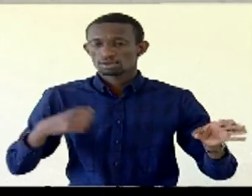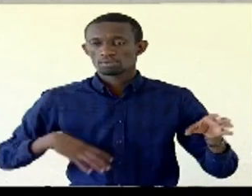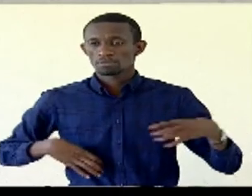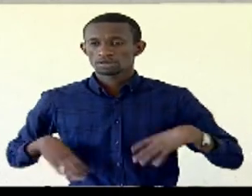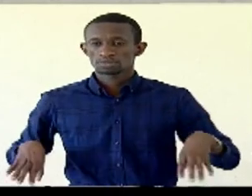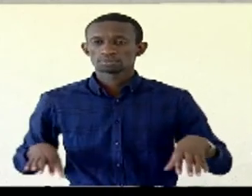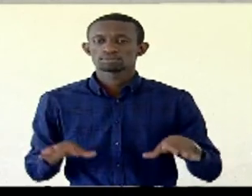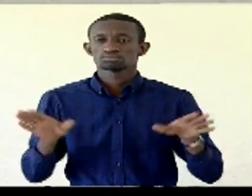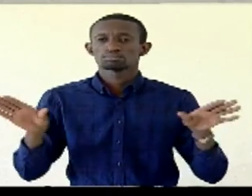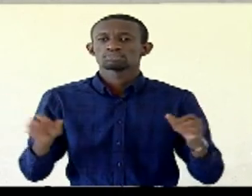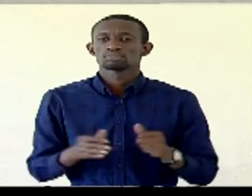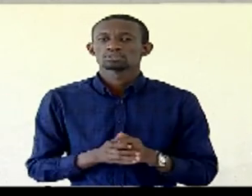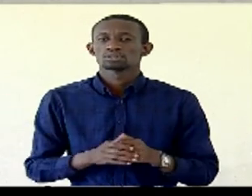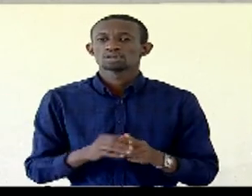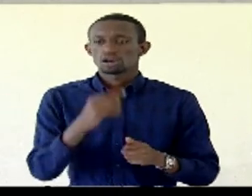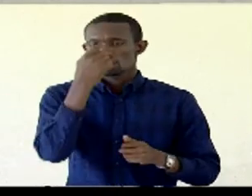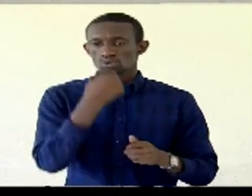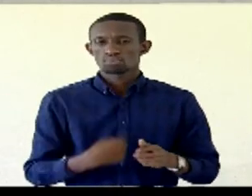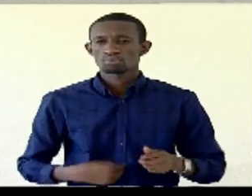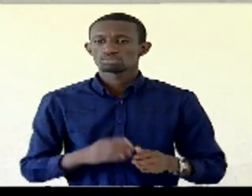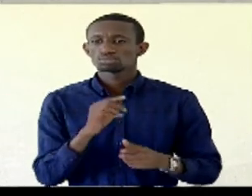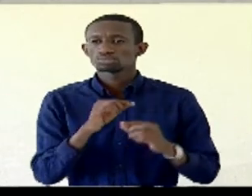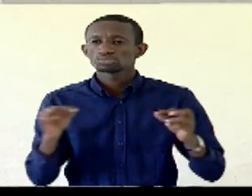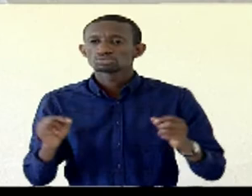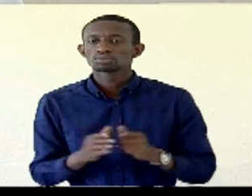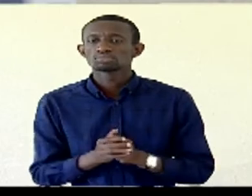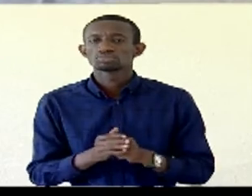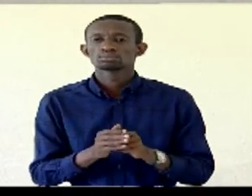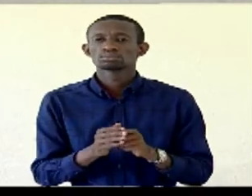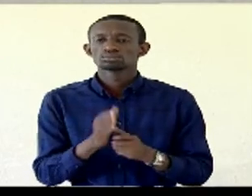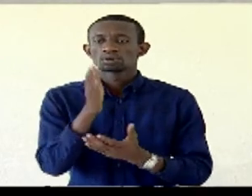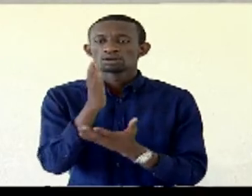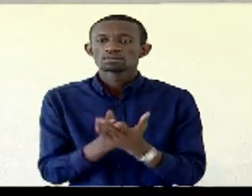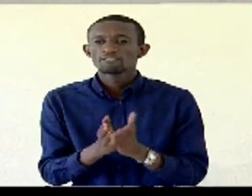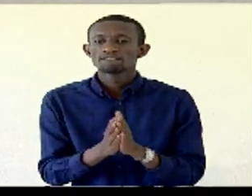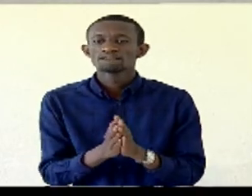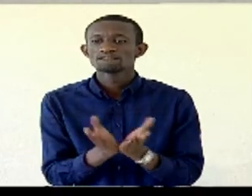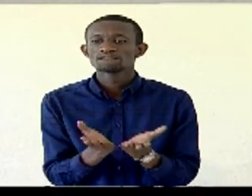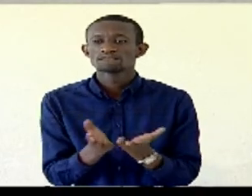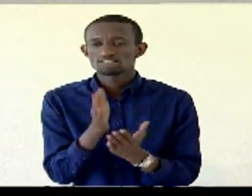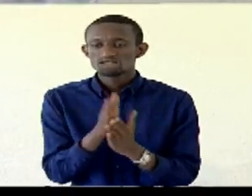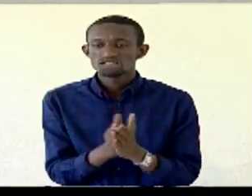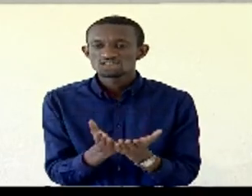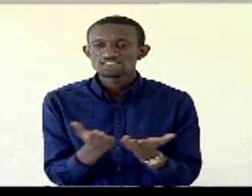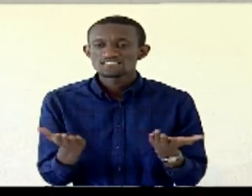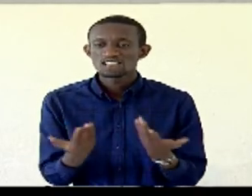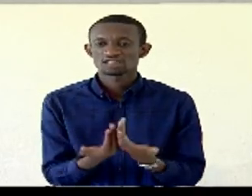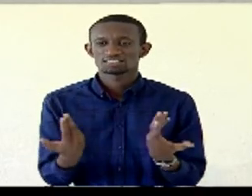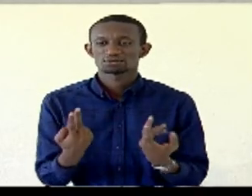are having a bilateral symmetry. Cut me into two, then I get two exact halves.